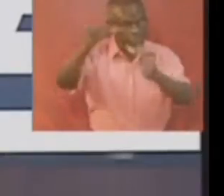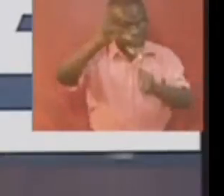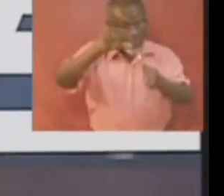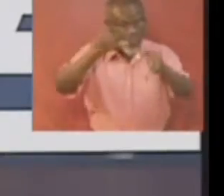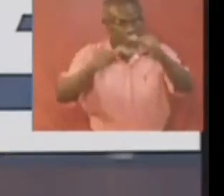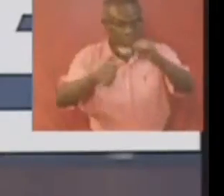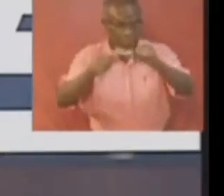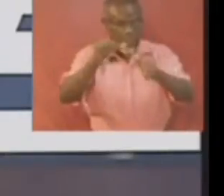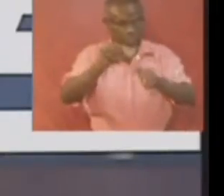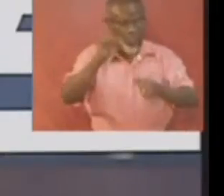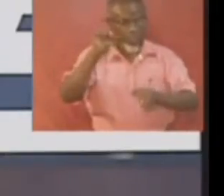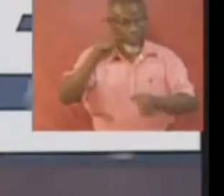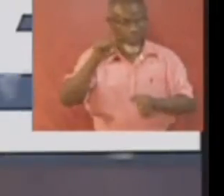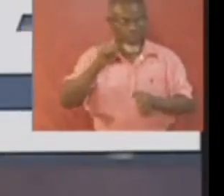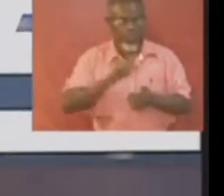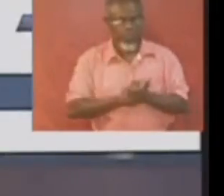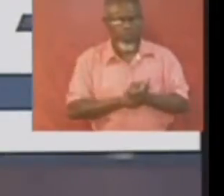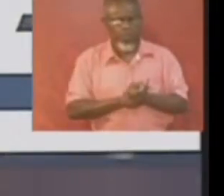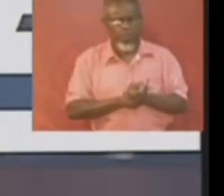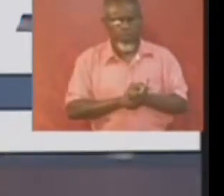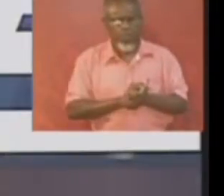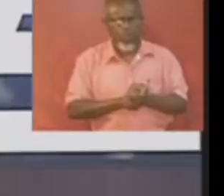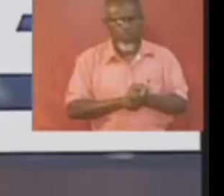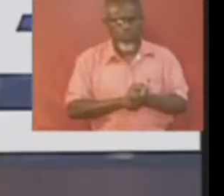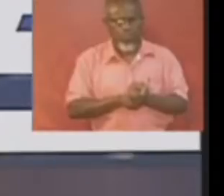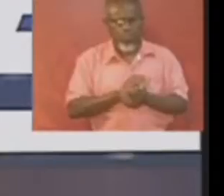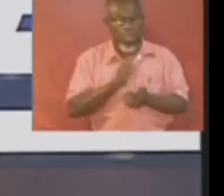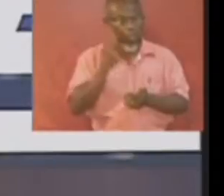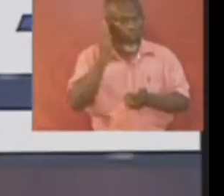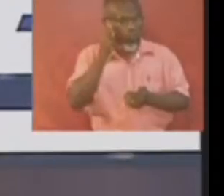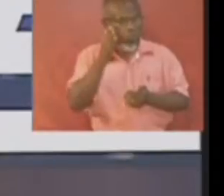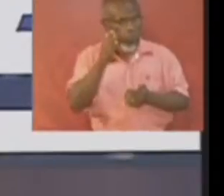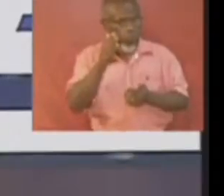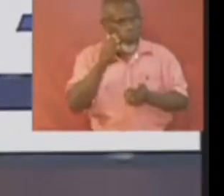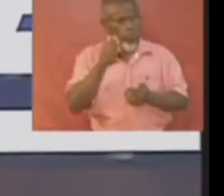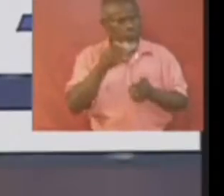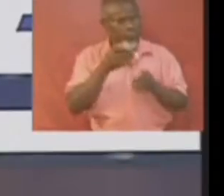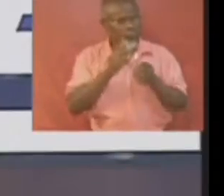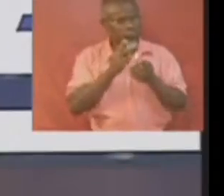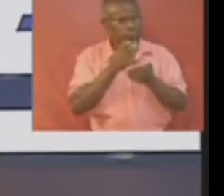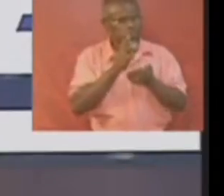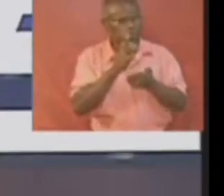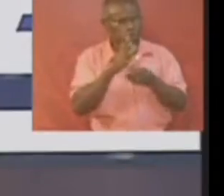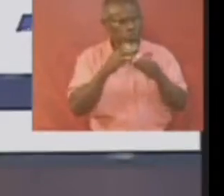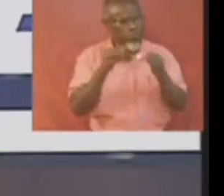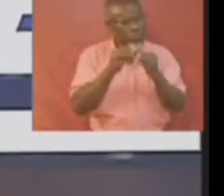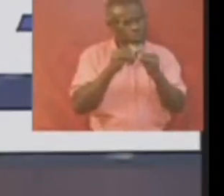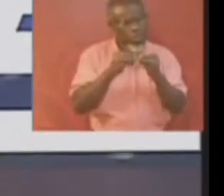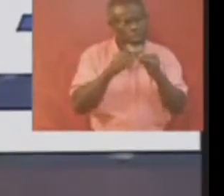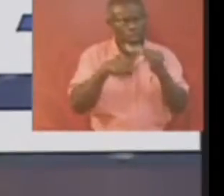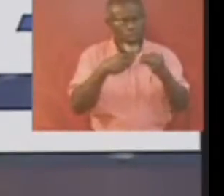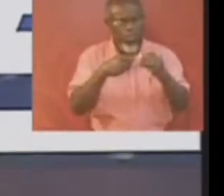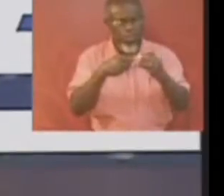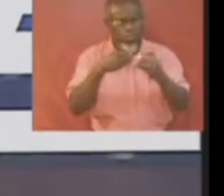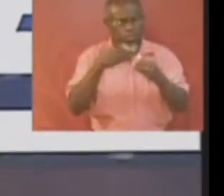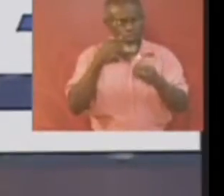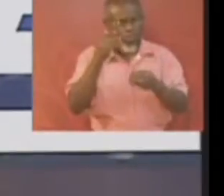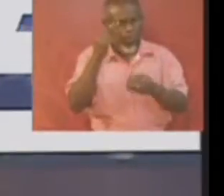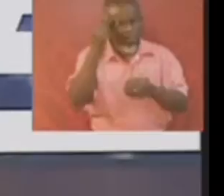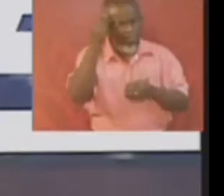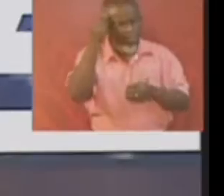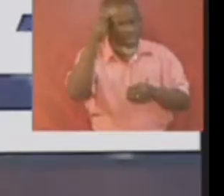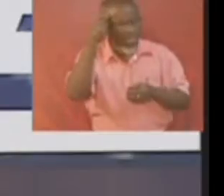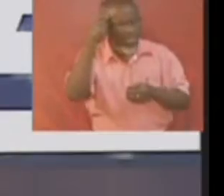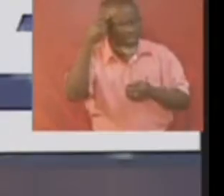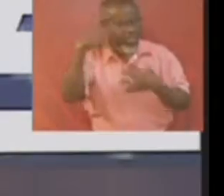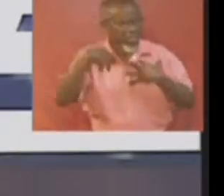also like to briefly mention some issues related to mental health and pregnancy as well, as the seasonal influenza vaccination